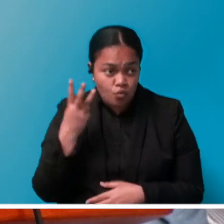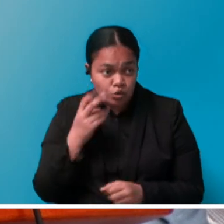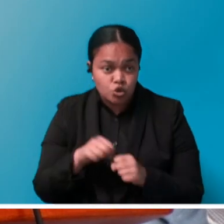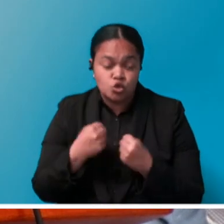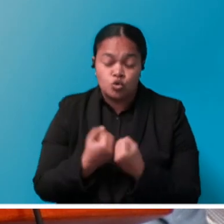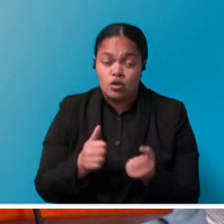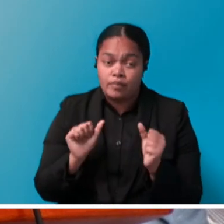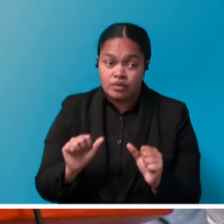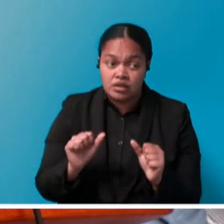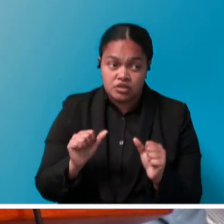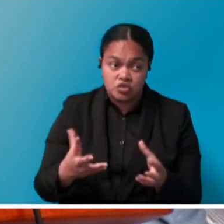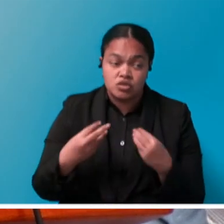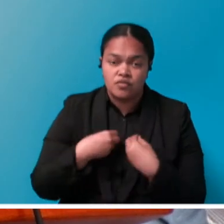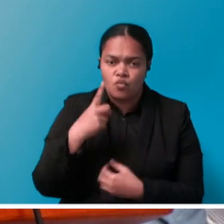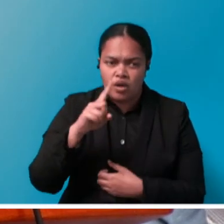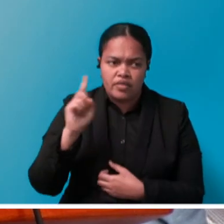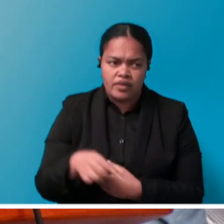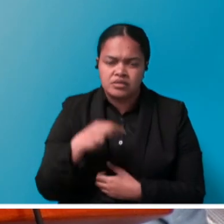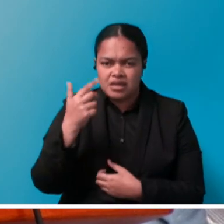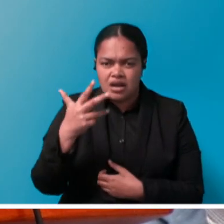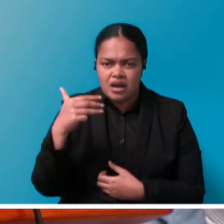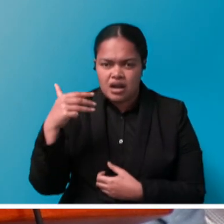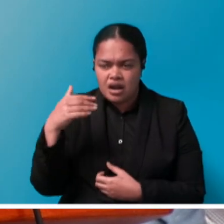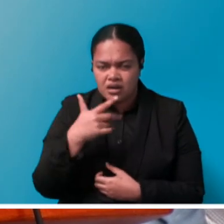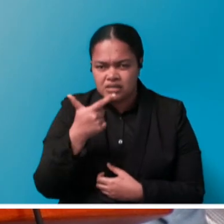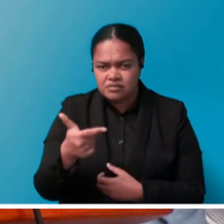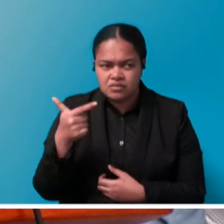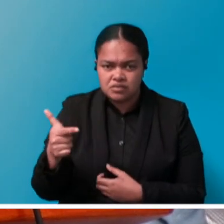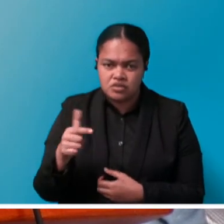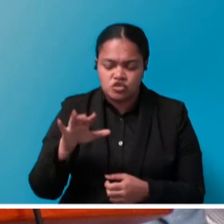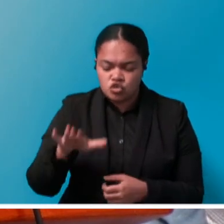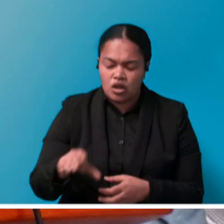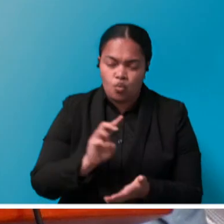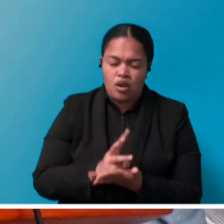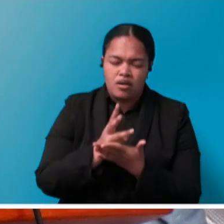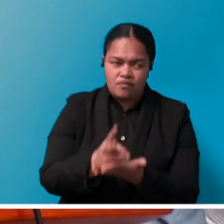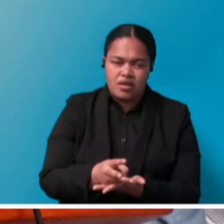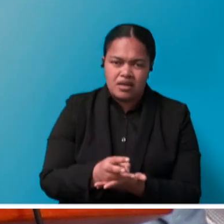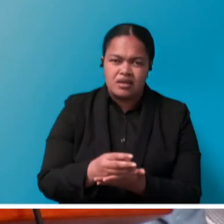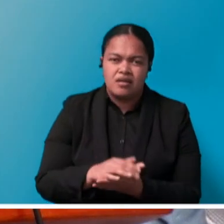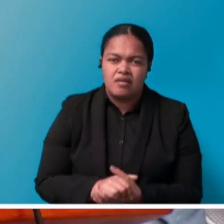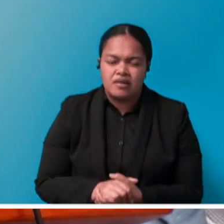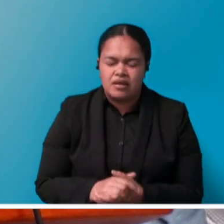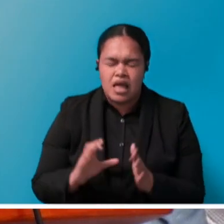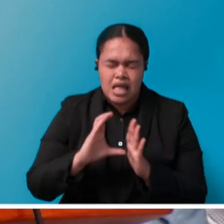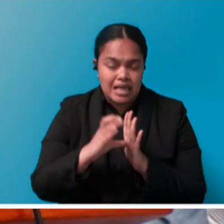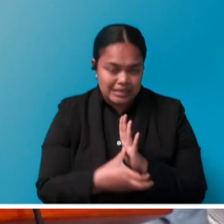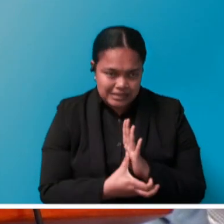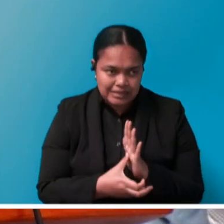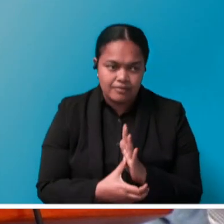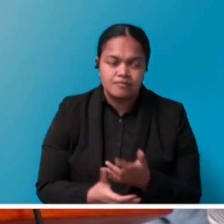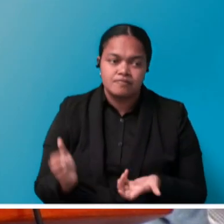Protection received 1,977 child welfare cases through the Child Helpline and our partner service